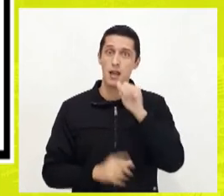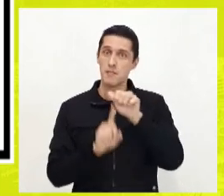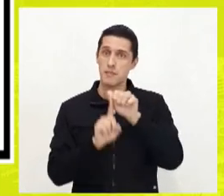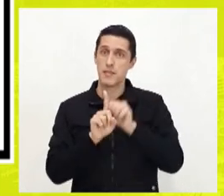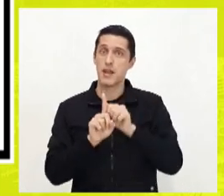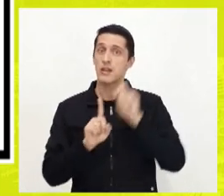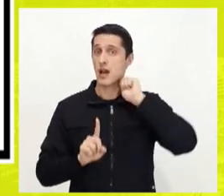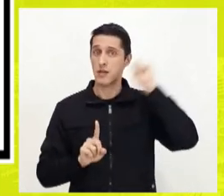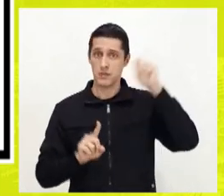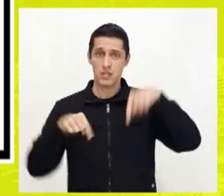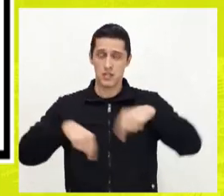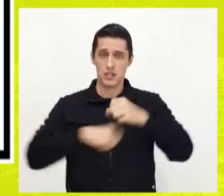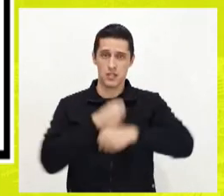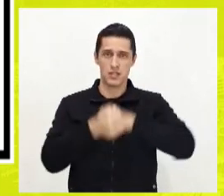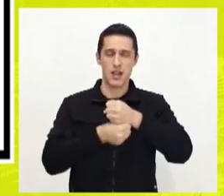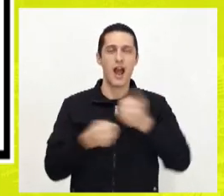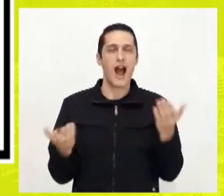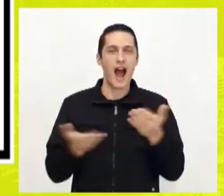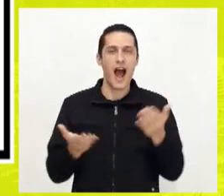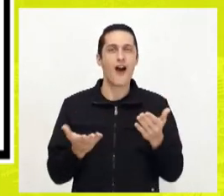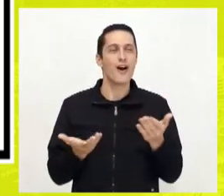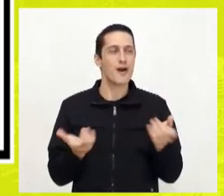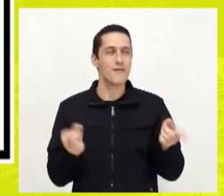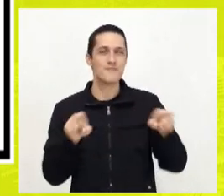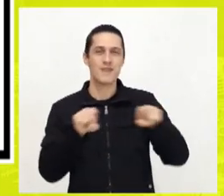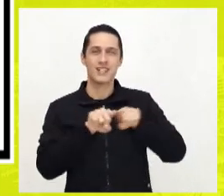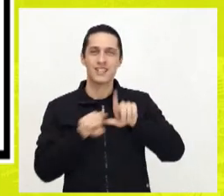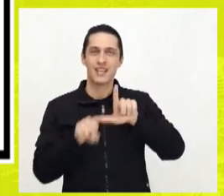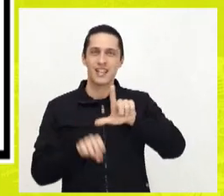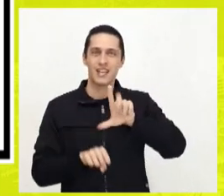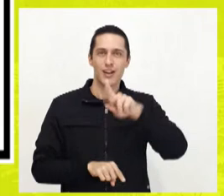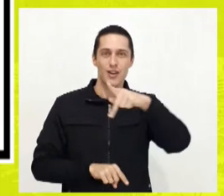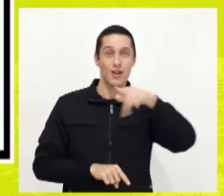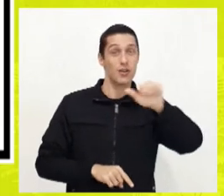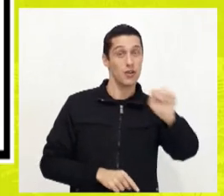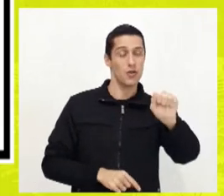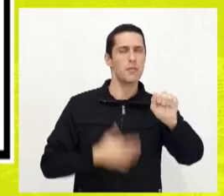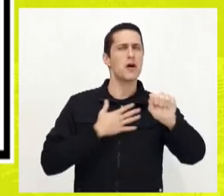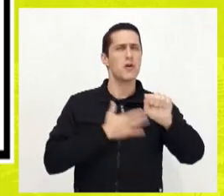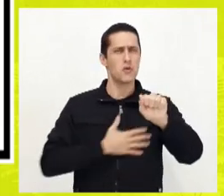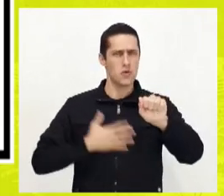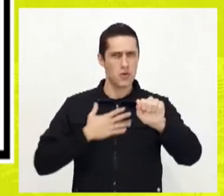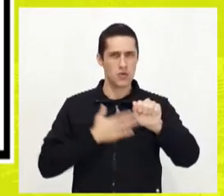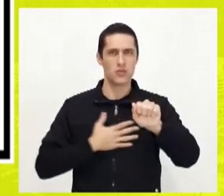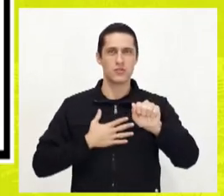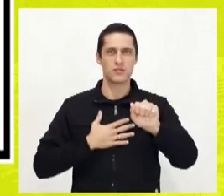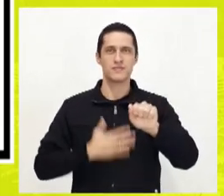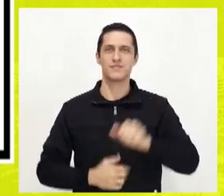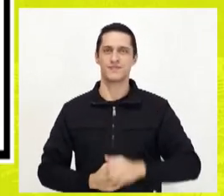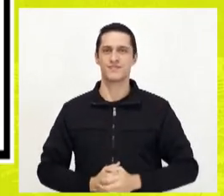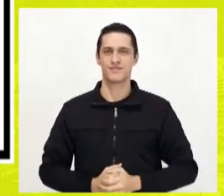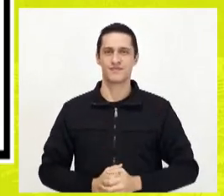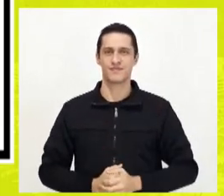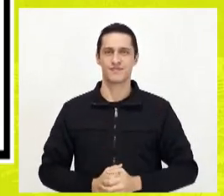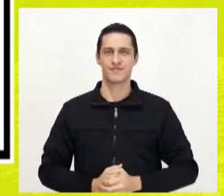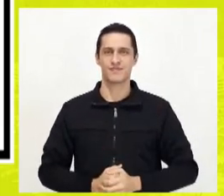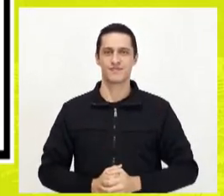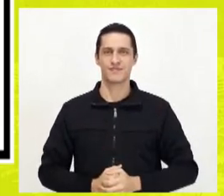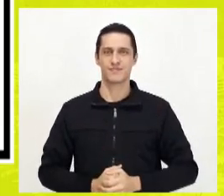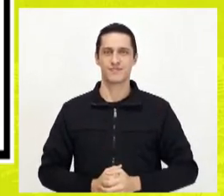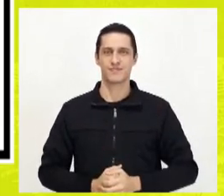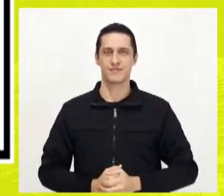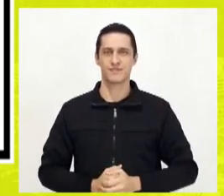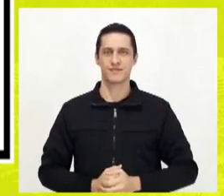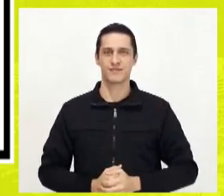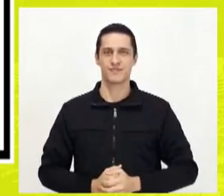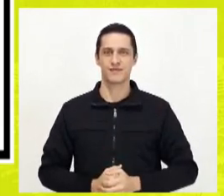lupa to host our miss infocon event in a new country in a new region for us as you will have seen by now today's misinfo con event